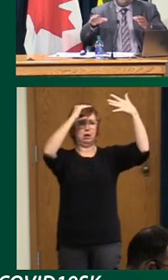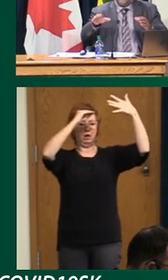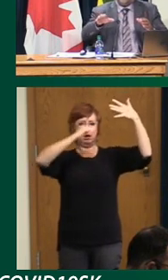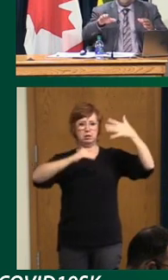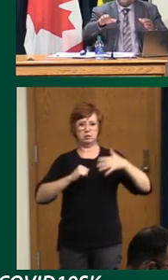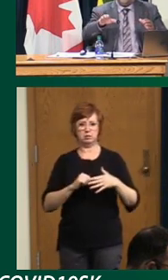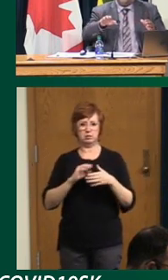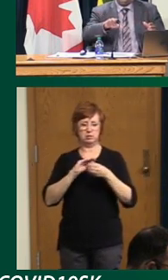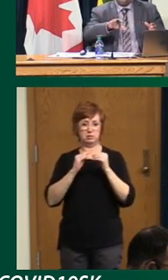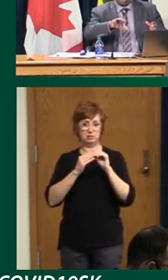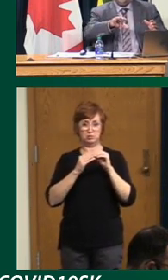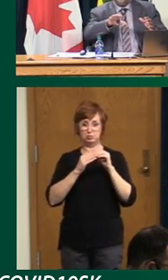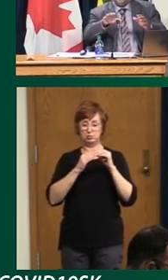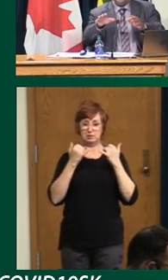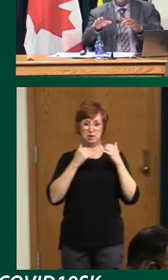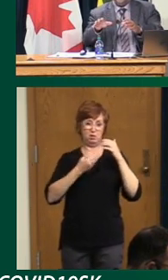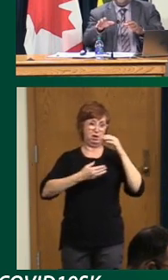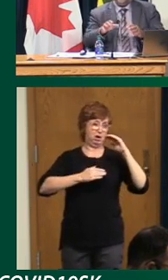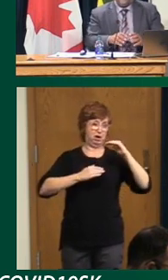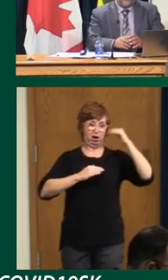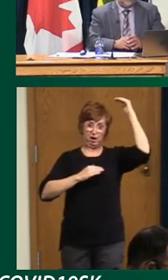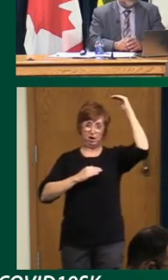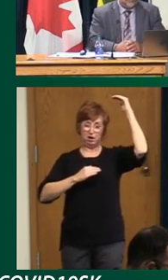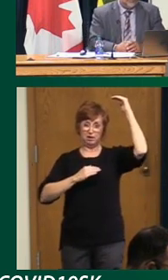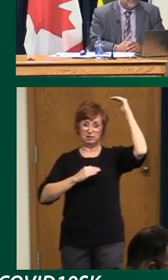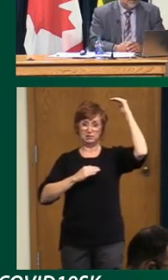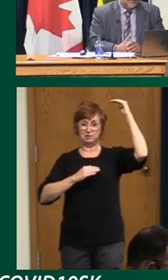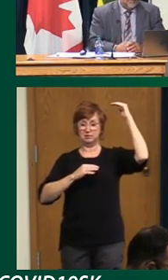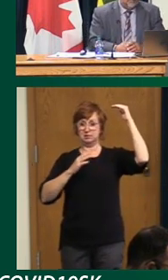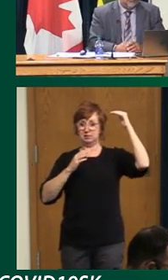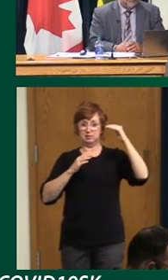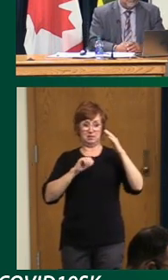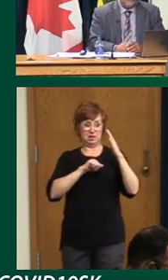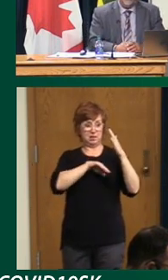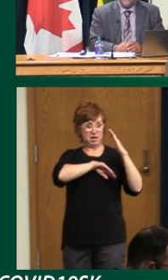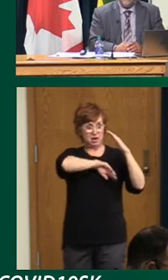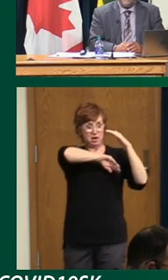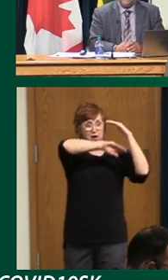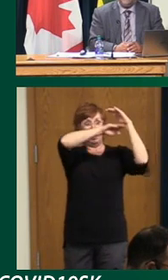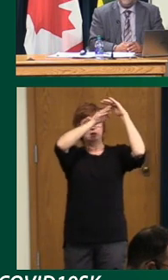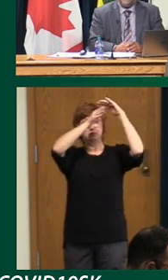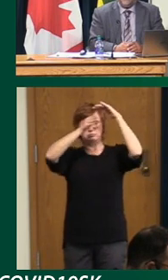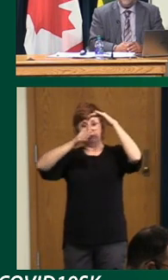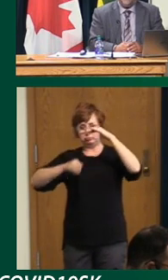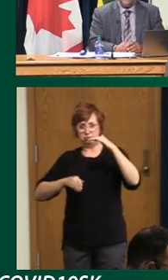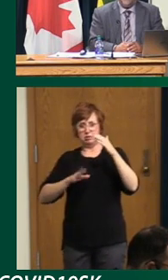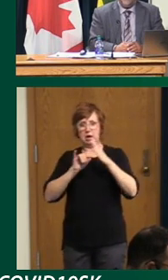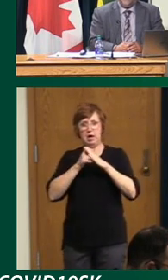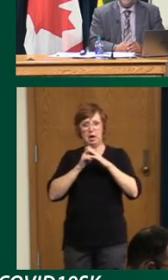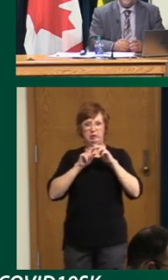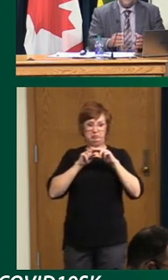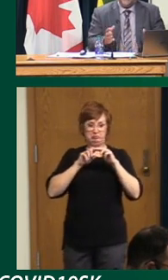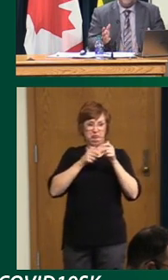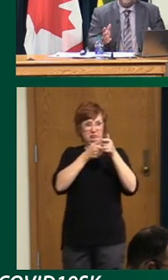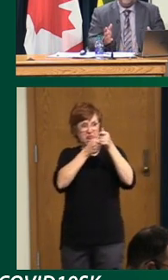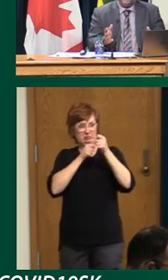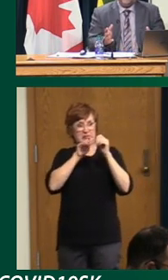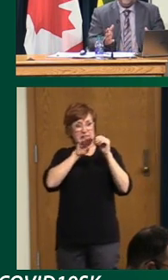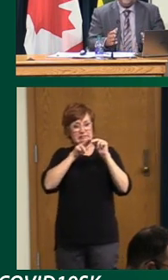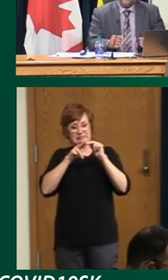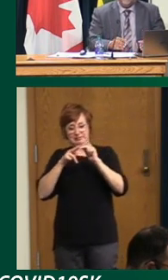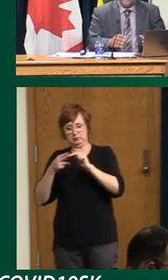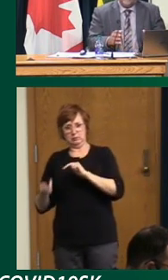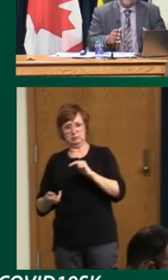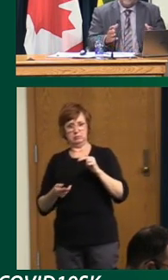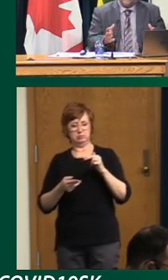it takes to bend the curve and the more interventions you need to put in place. So now it may not be as easy as 60% mask use. It may be 90%